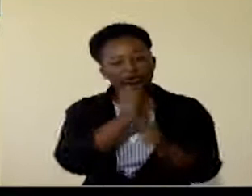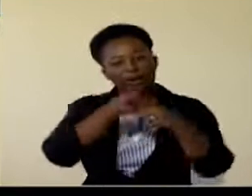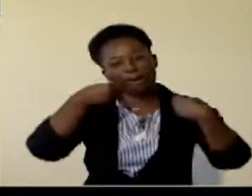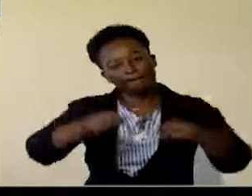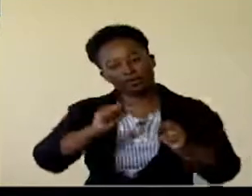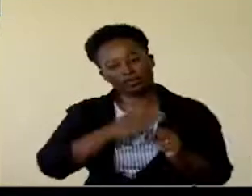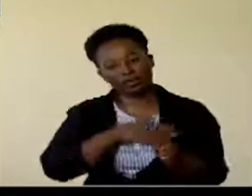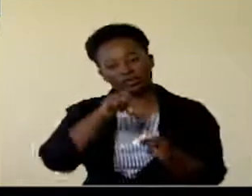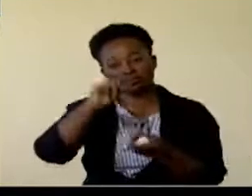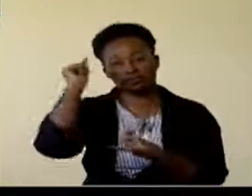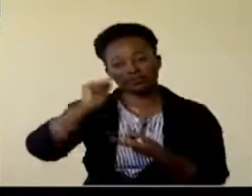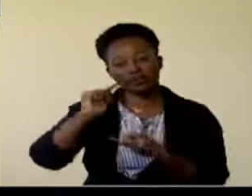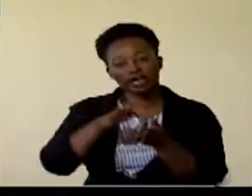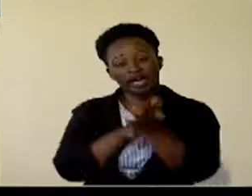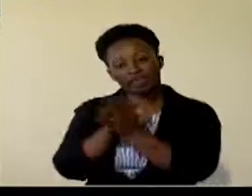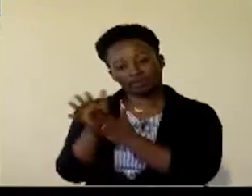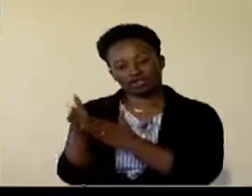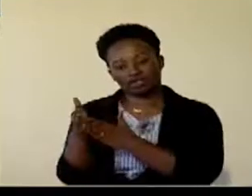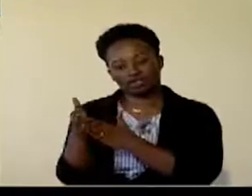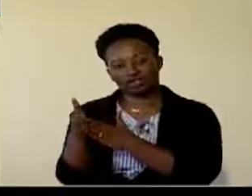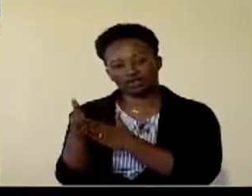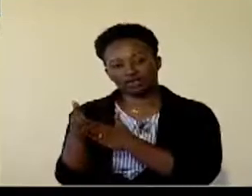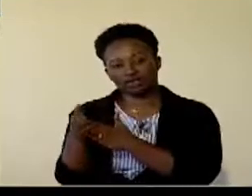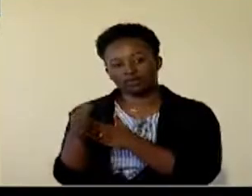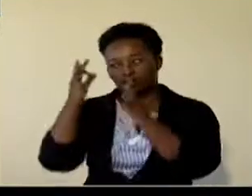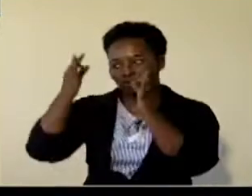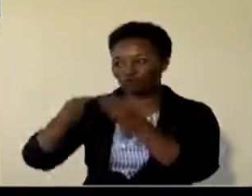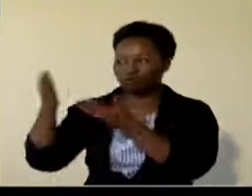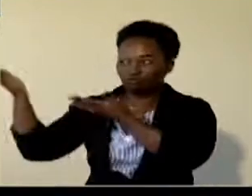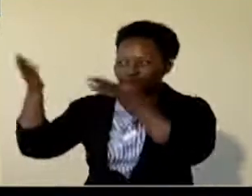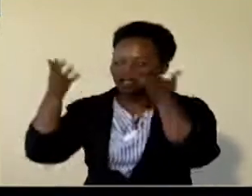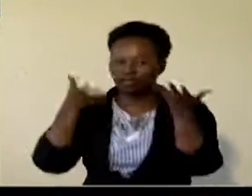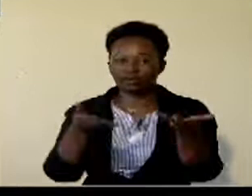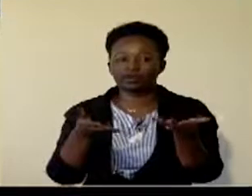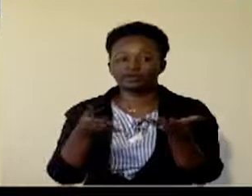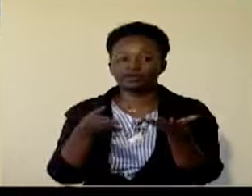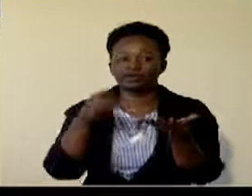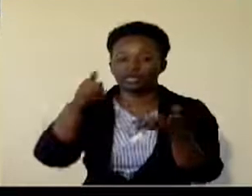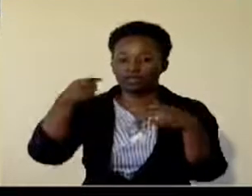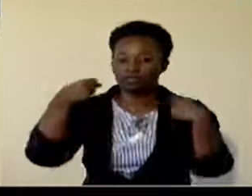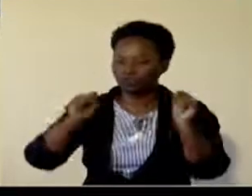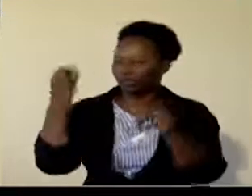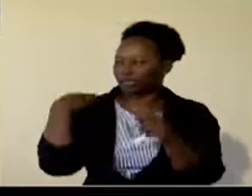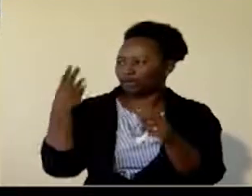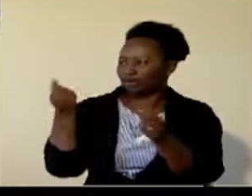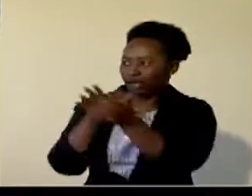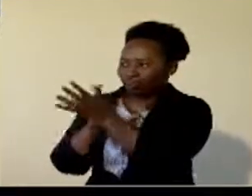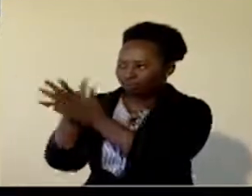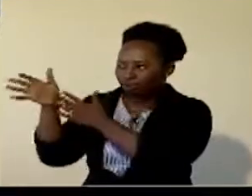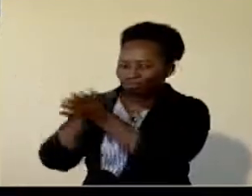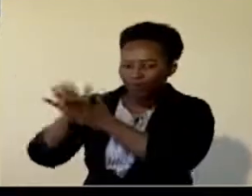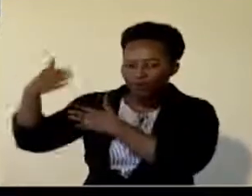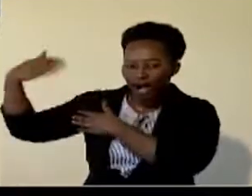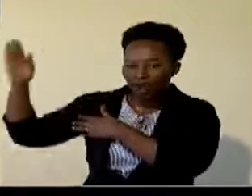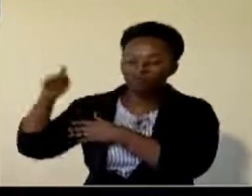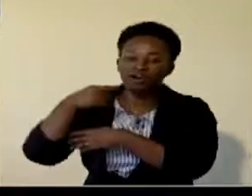this will reduce expenditure on importation. That amount of money that was spent on buying imports will